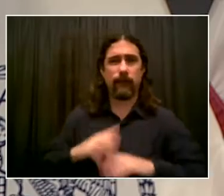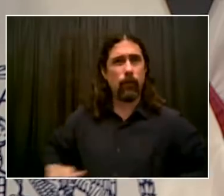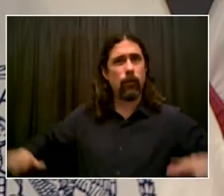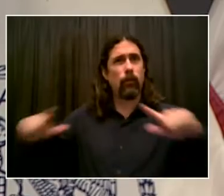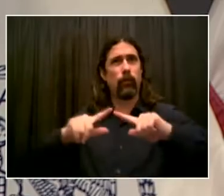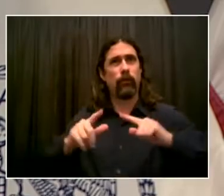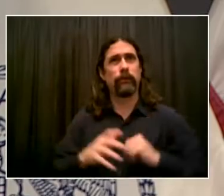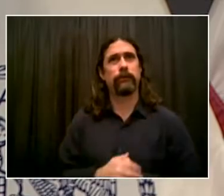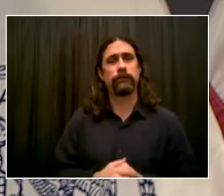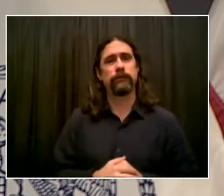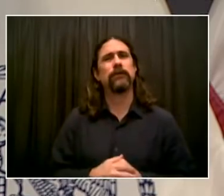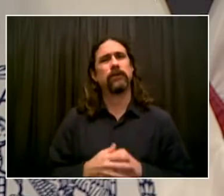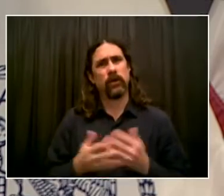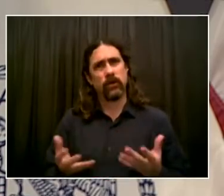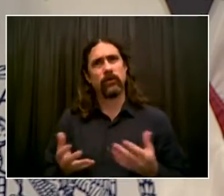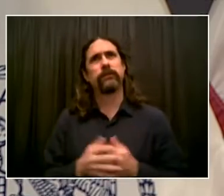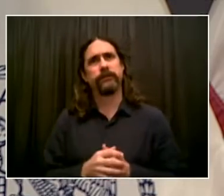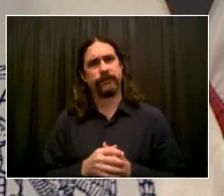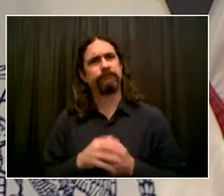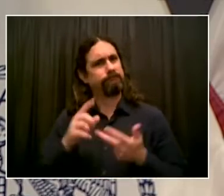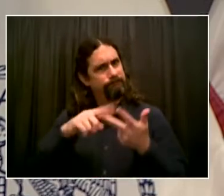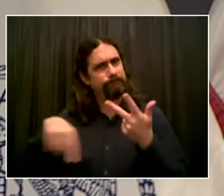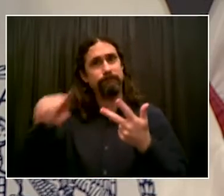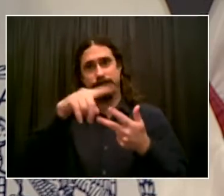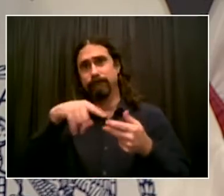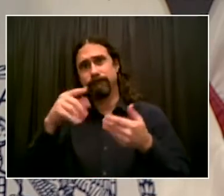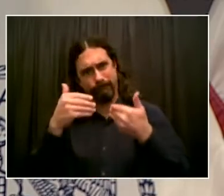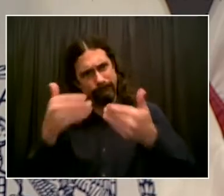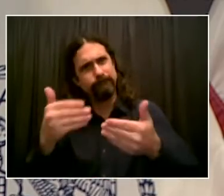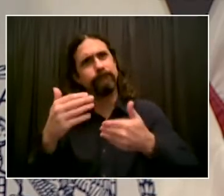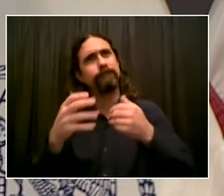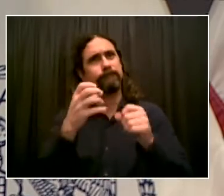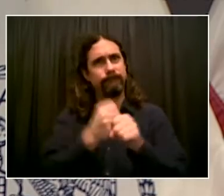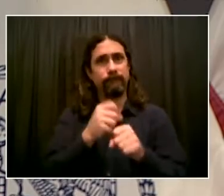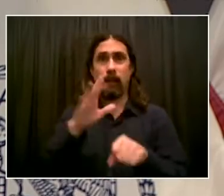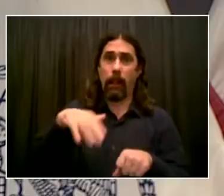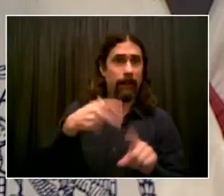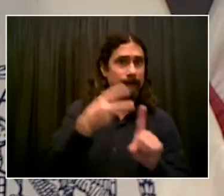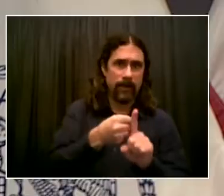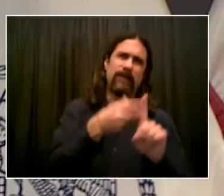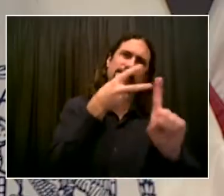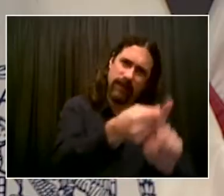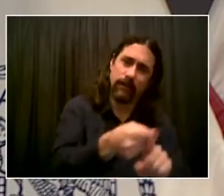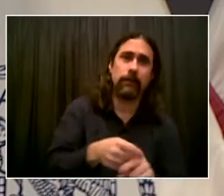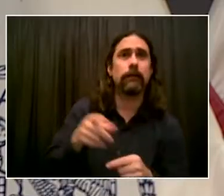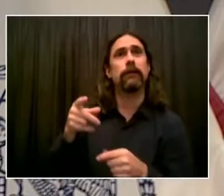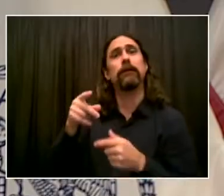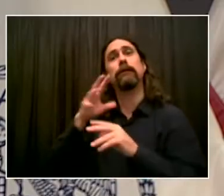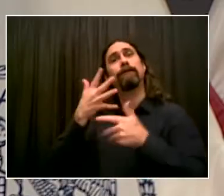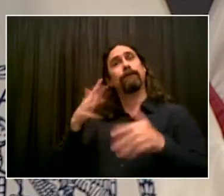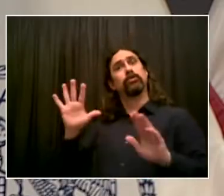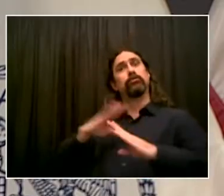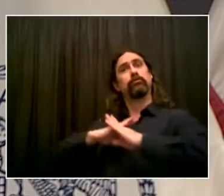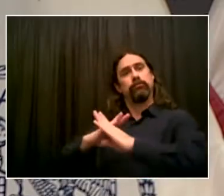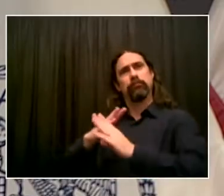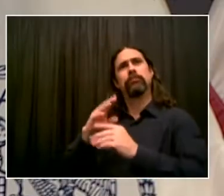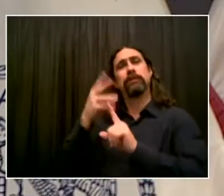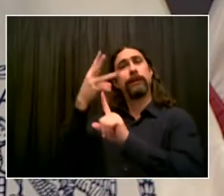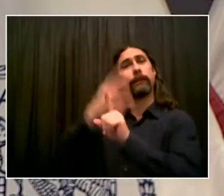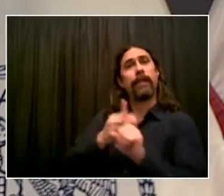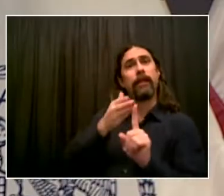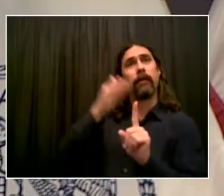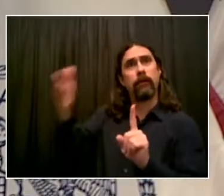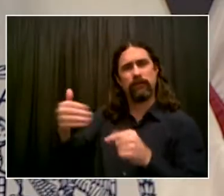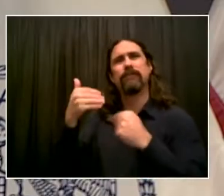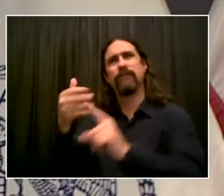there to communities, bringing vaccination to you. It has worked, going out to the grassroots, all the mobile vaccination efforts. They've been amazing. Thank